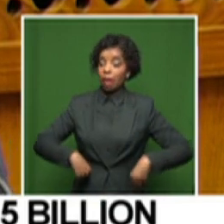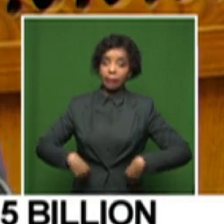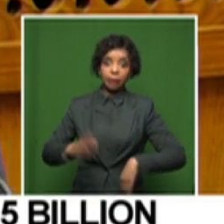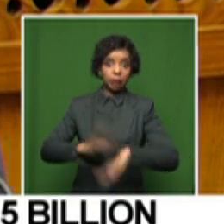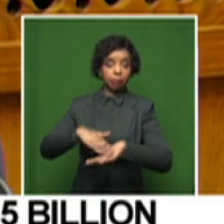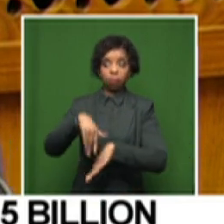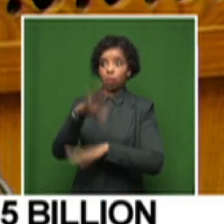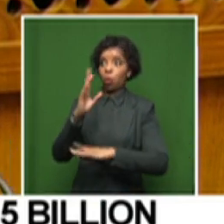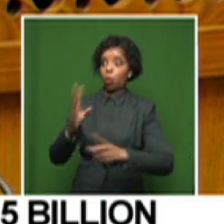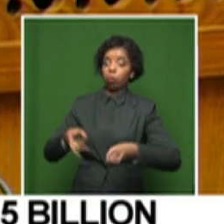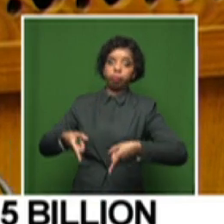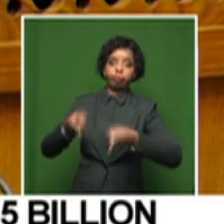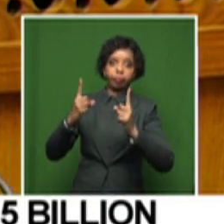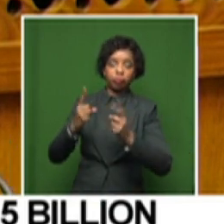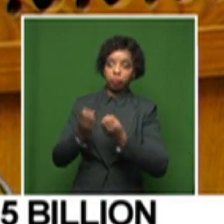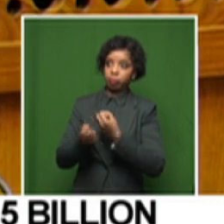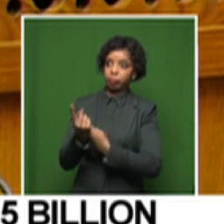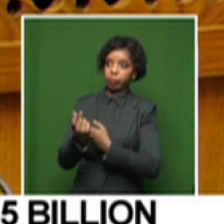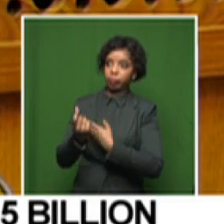We must continue